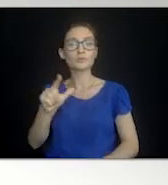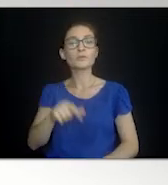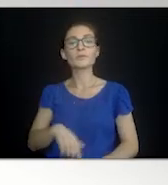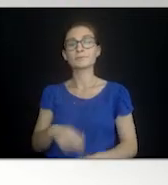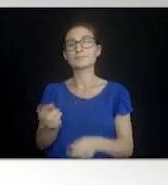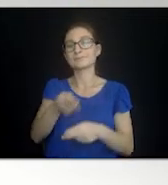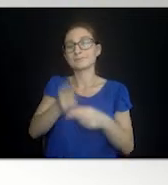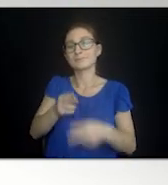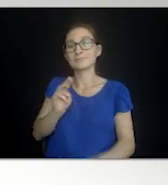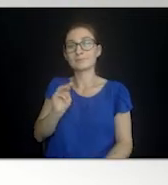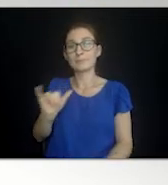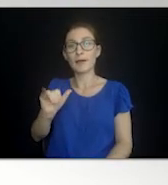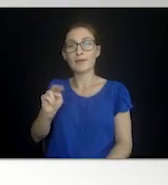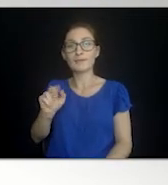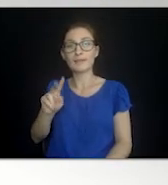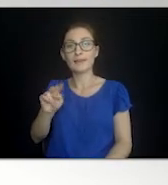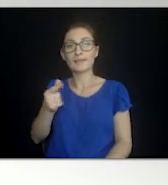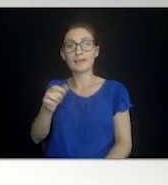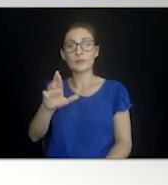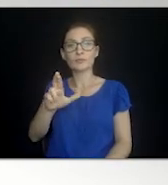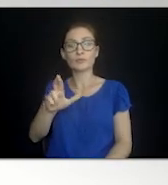MyHana arsenal, the Navigator.